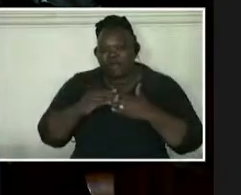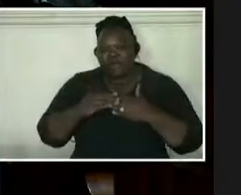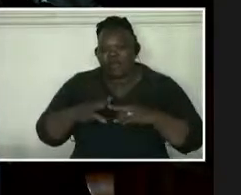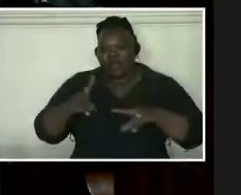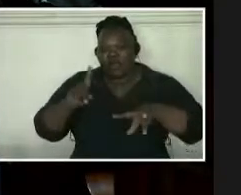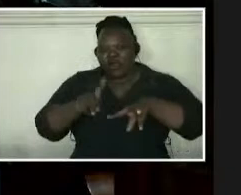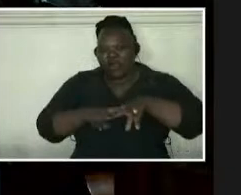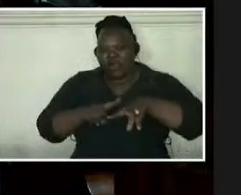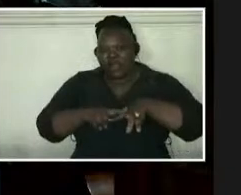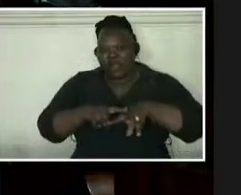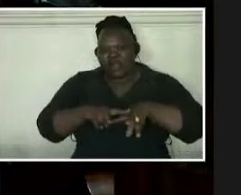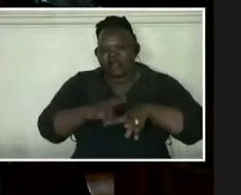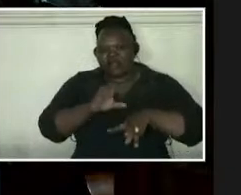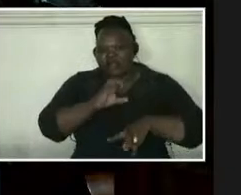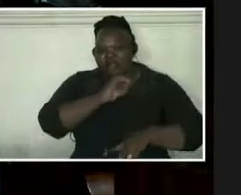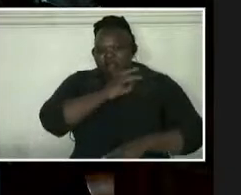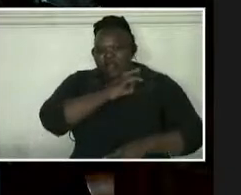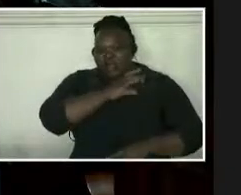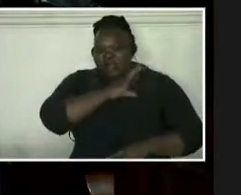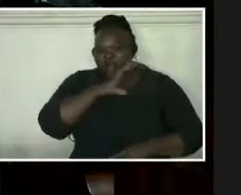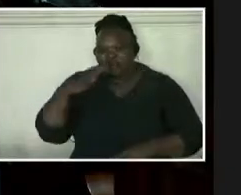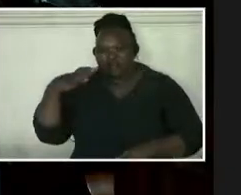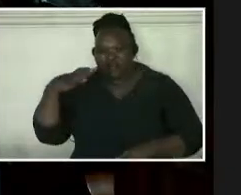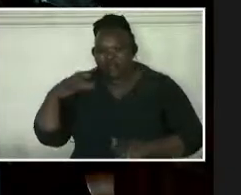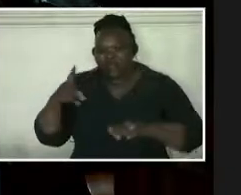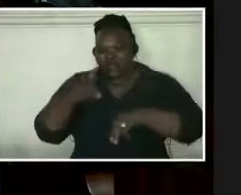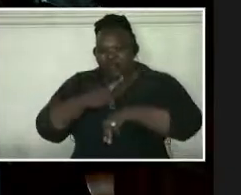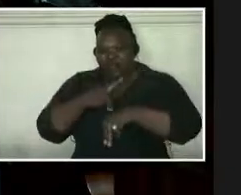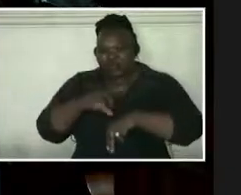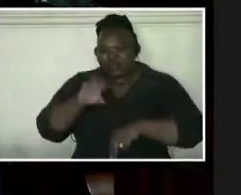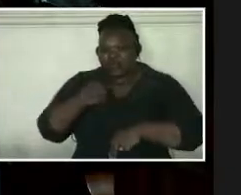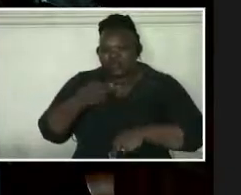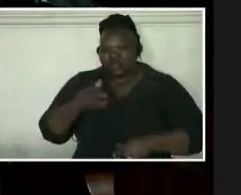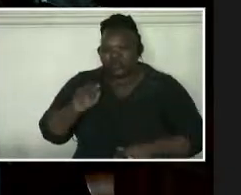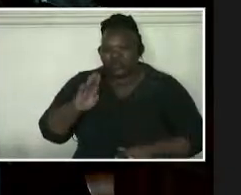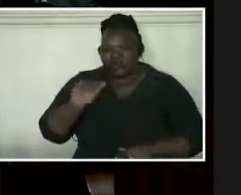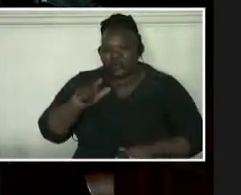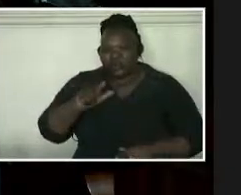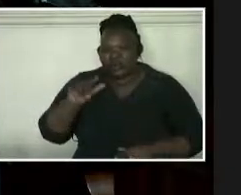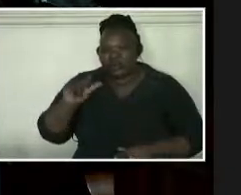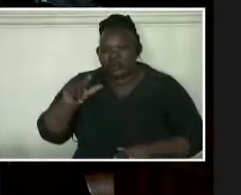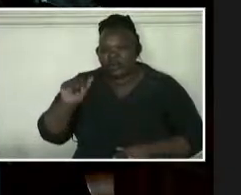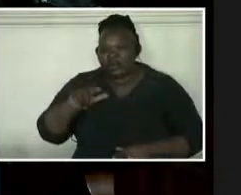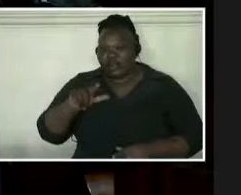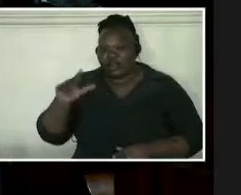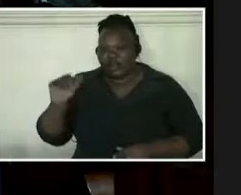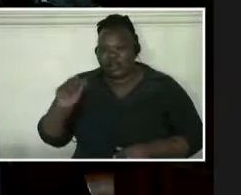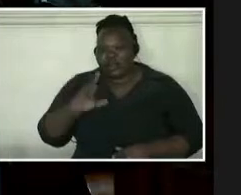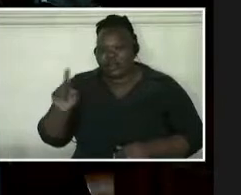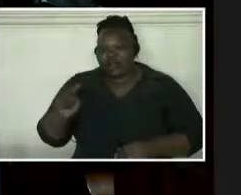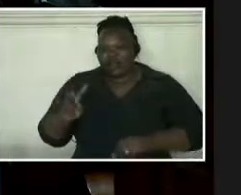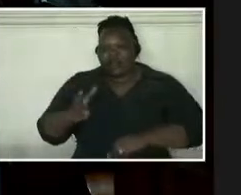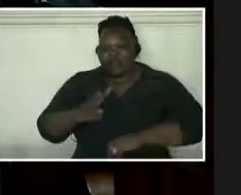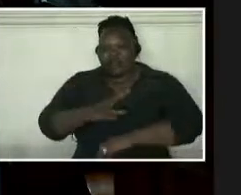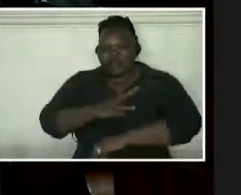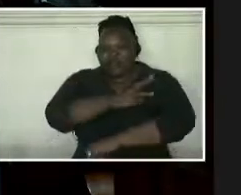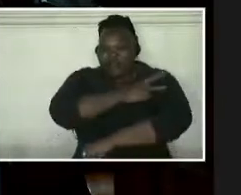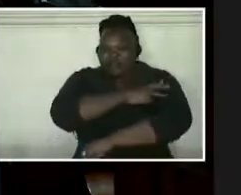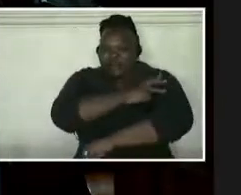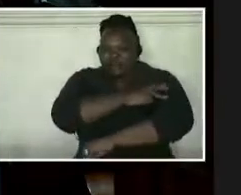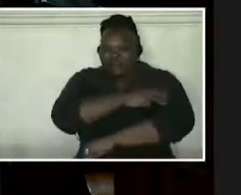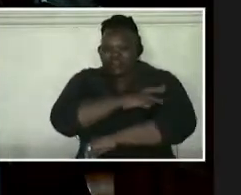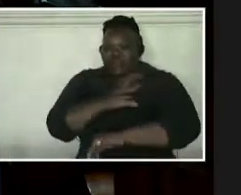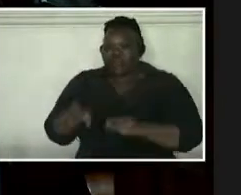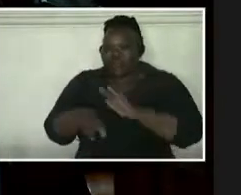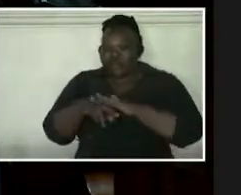council head of the department of health dr shaballallah in his management the leadership of my region where i come from